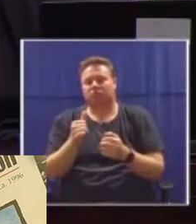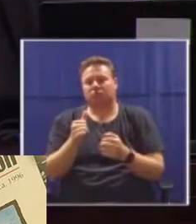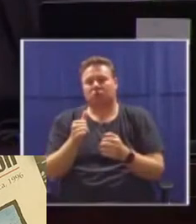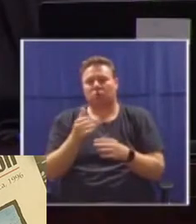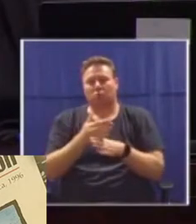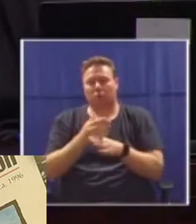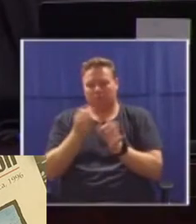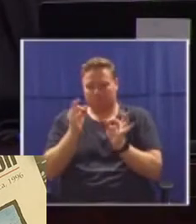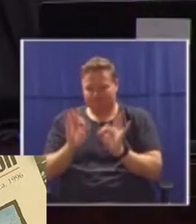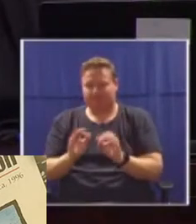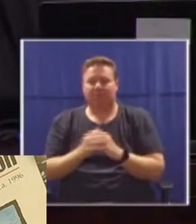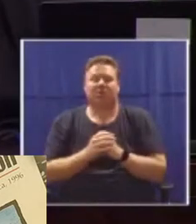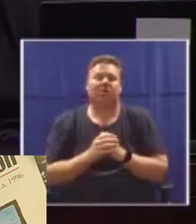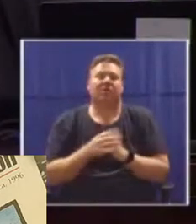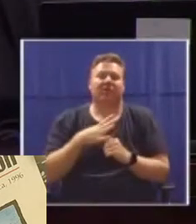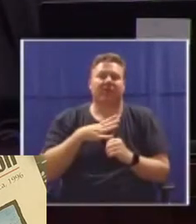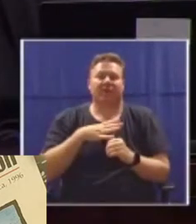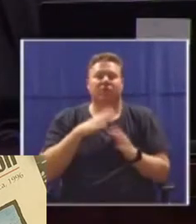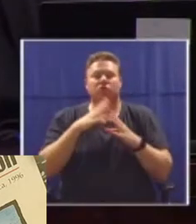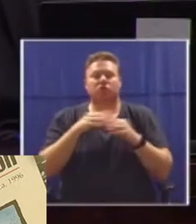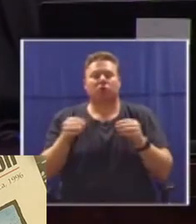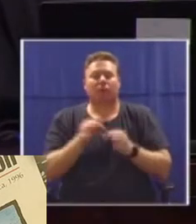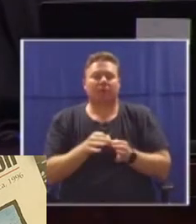investigate delays in completion of this